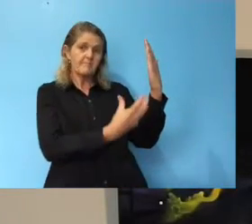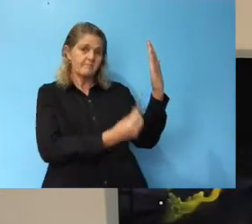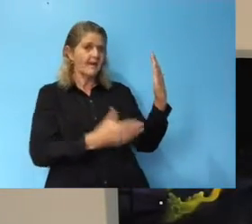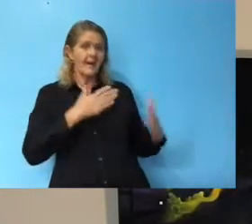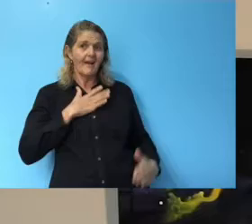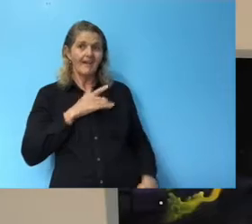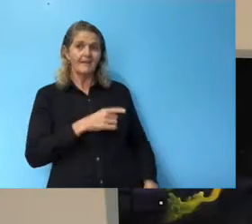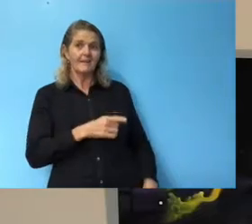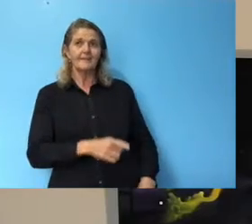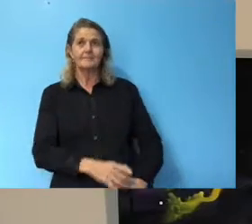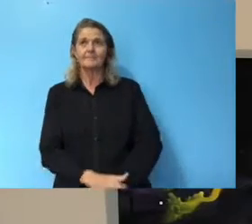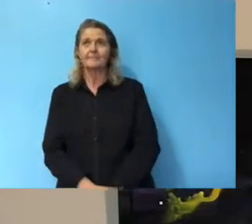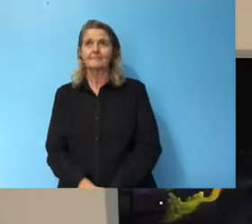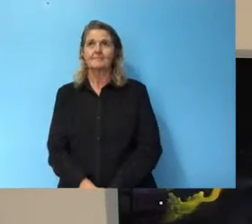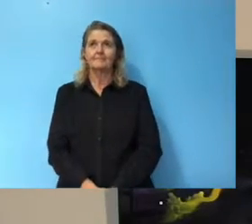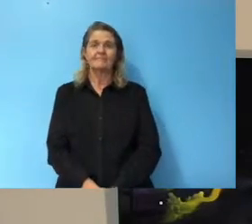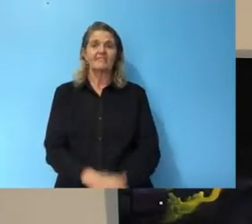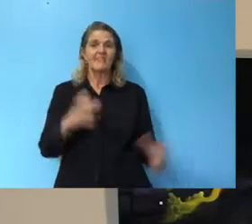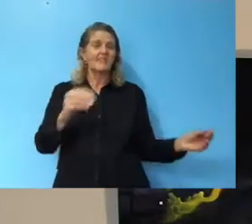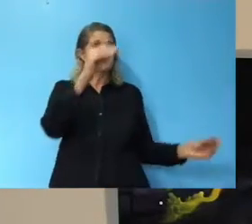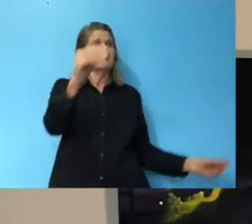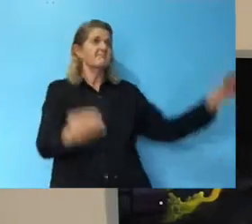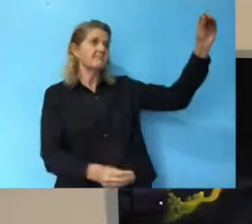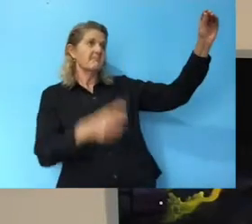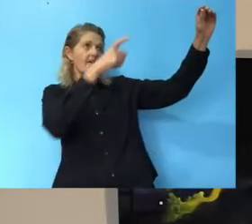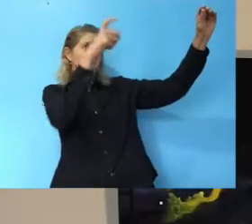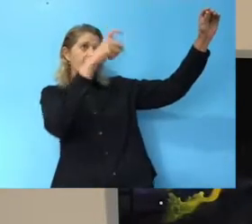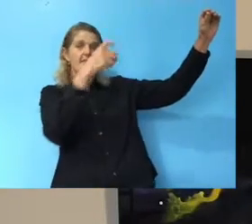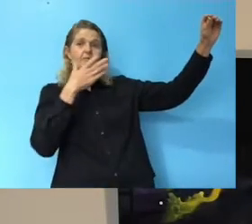I often like drips. You can move your canvas to the side if you want.